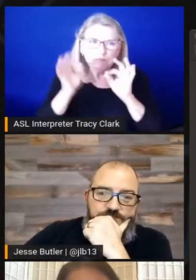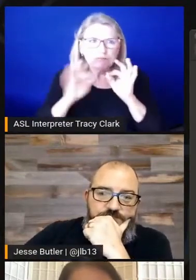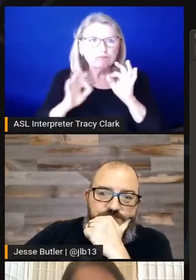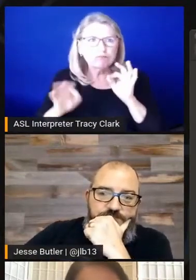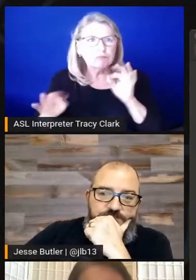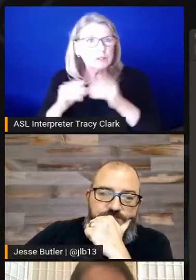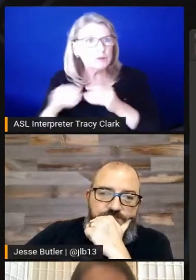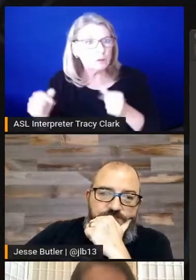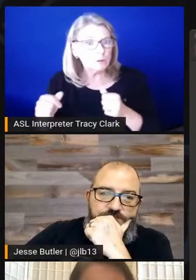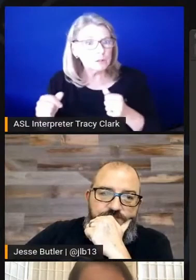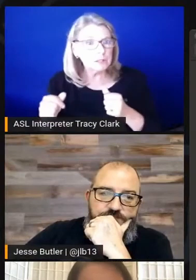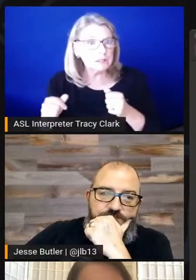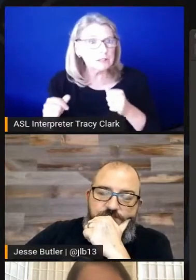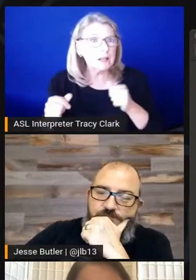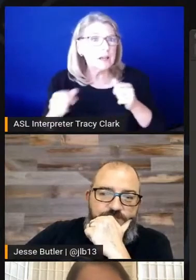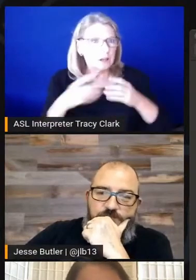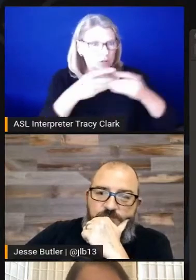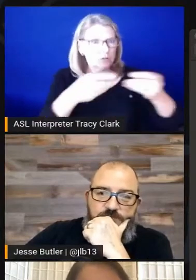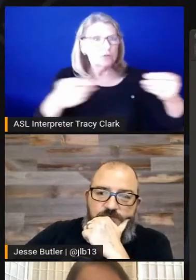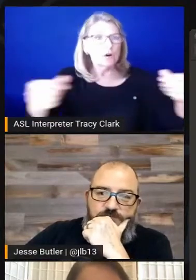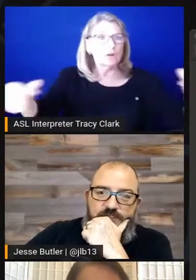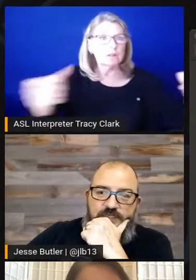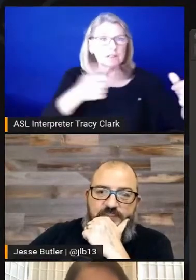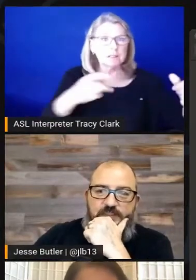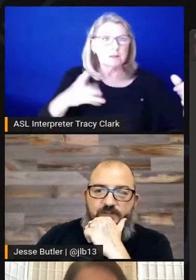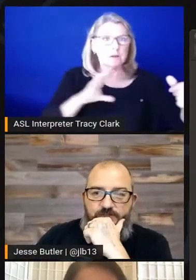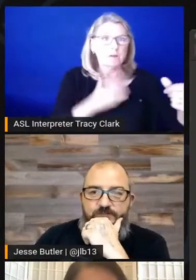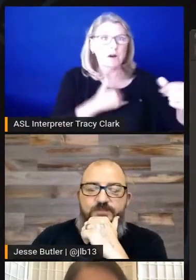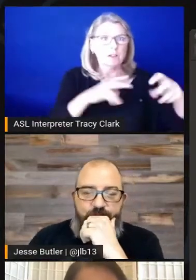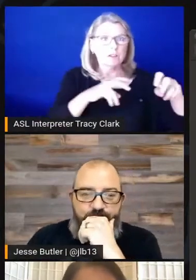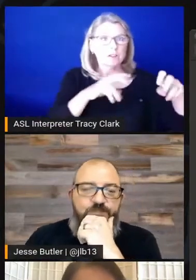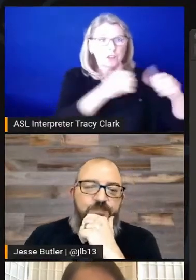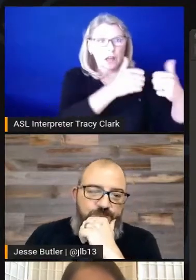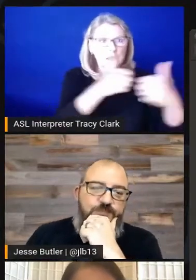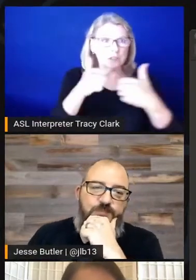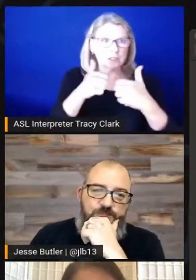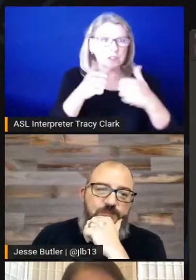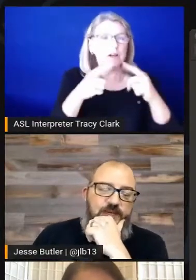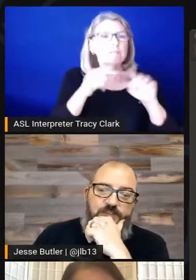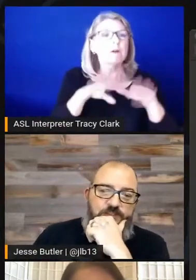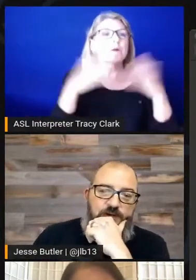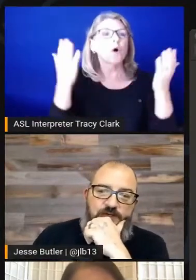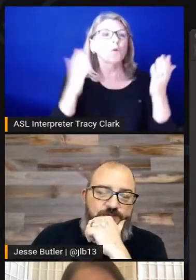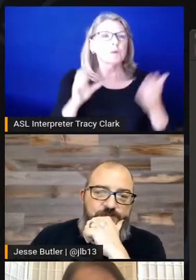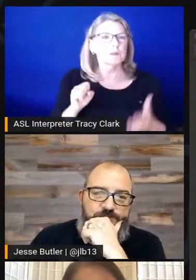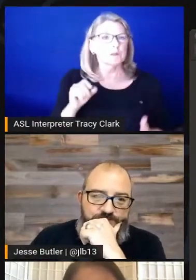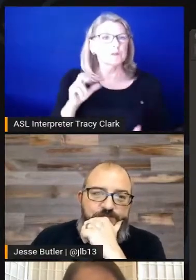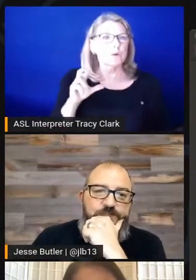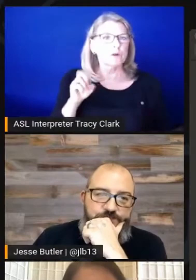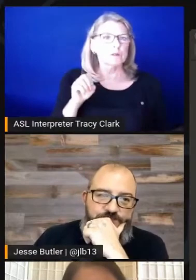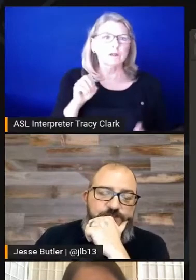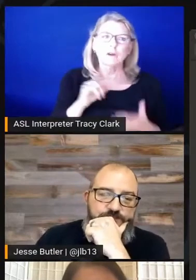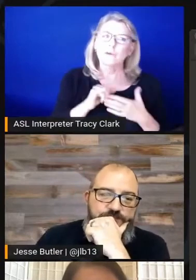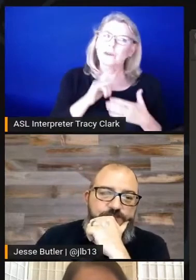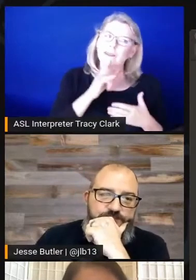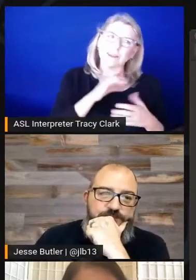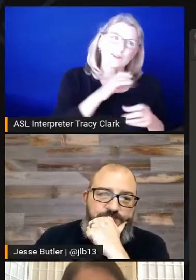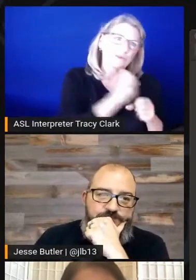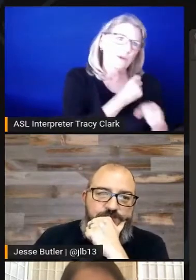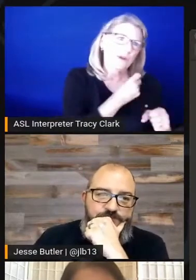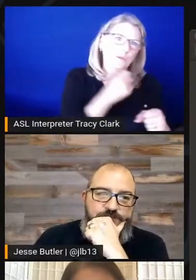all open source, which really is a win-win for Fantastic. All users, right? So it's really an exciting project to be involved